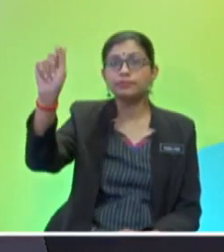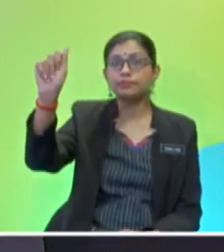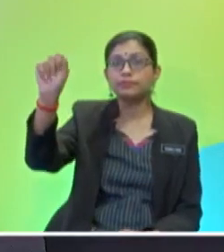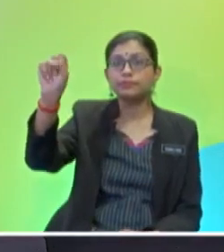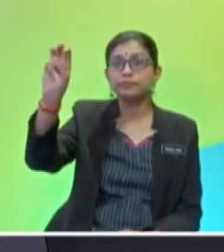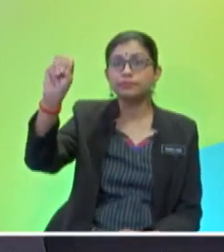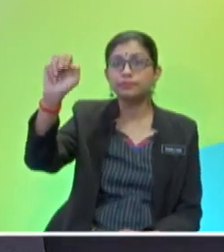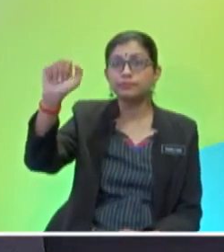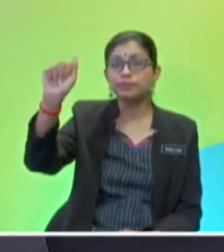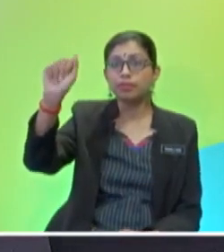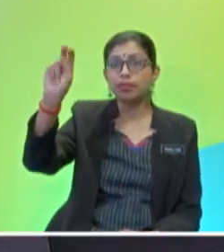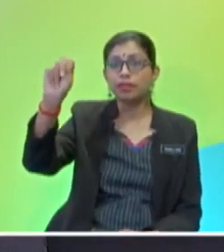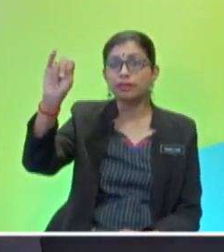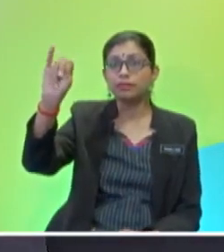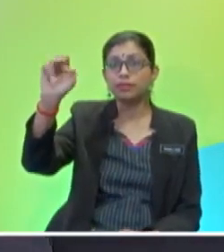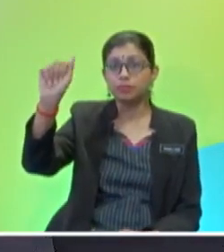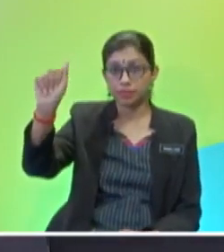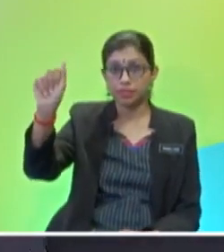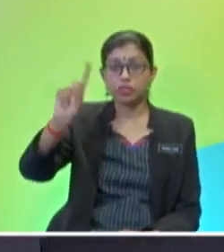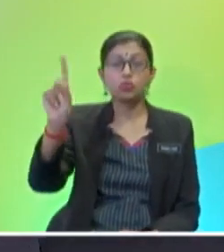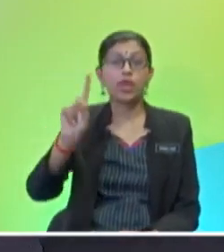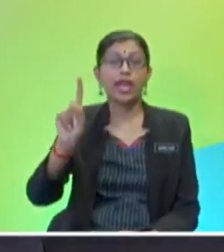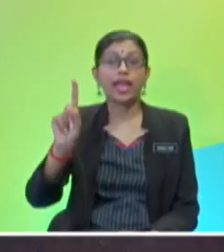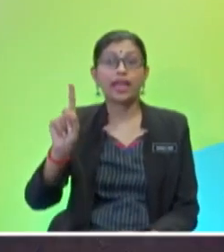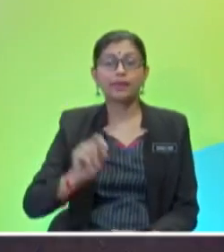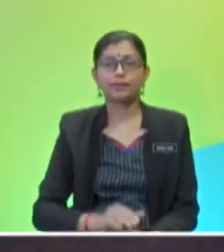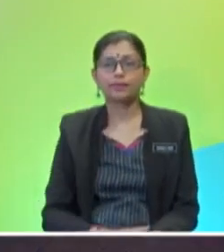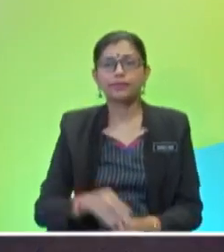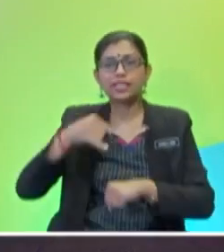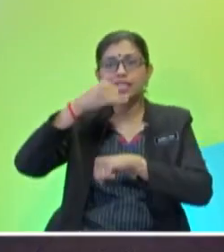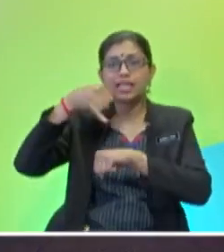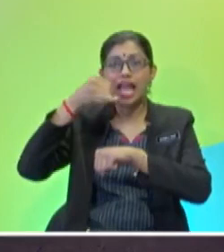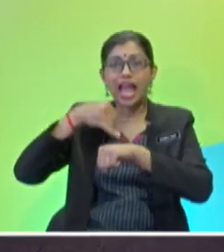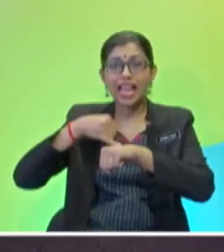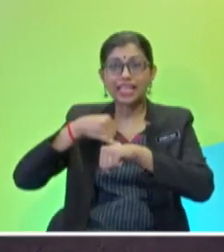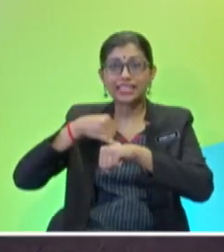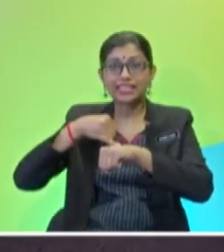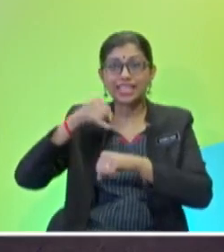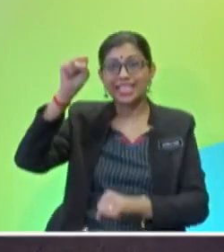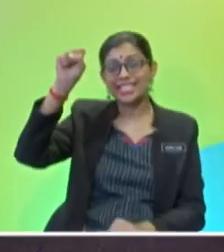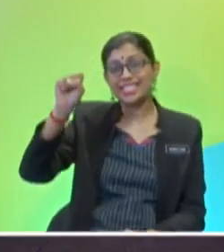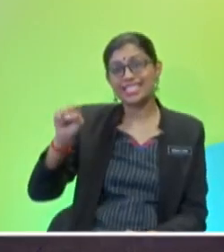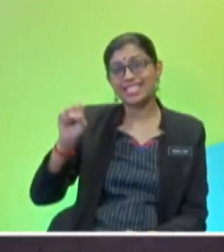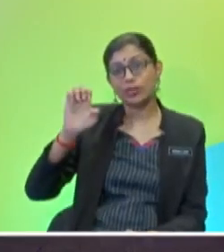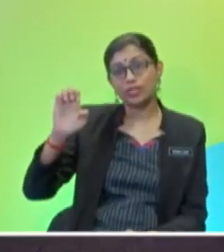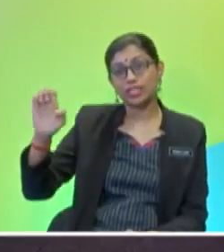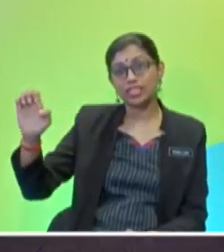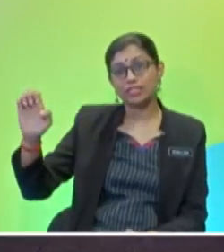part. It's actually a small island on the southeast part of